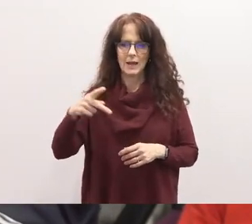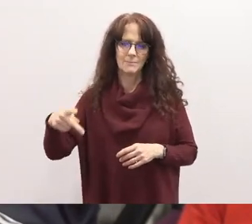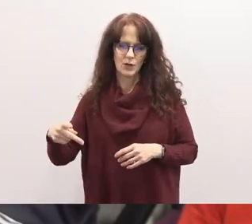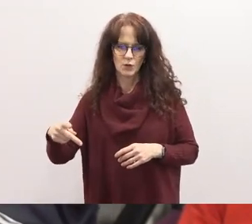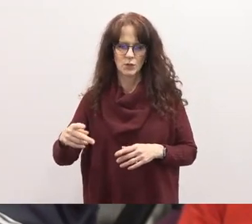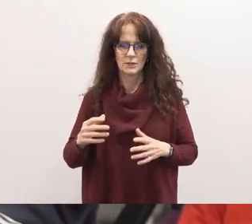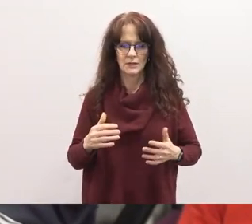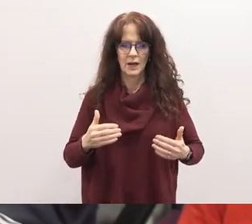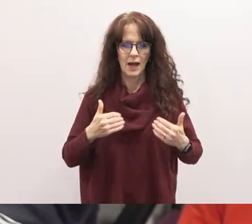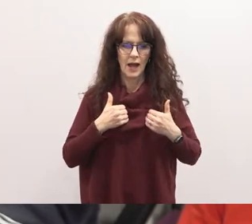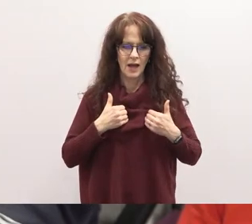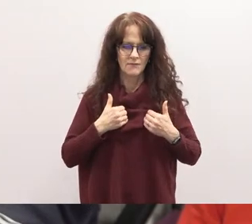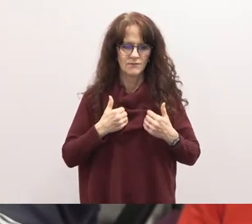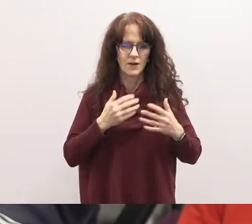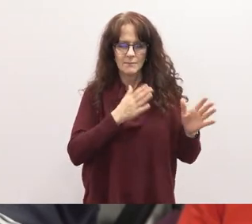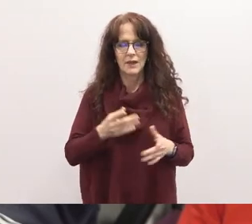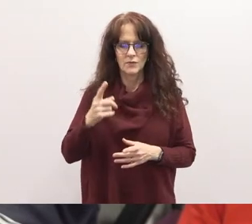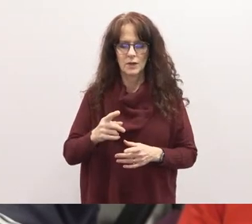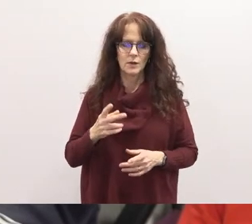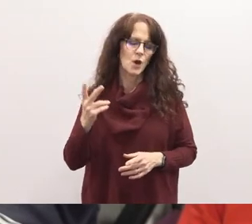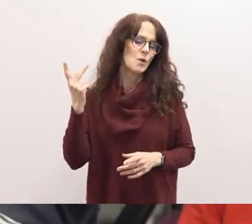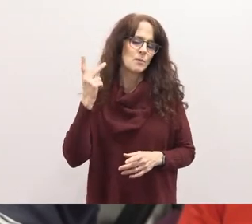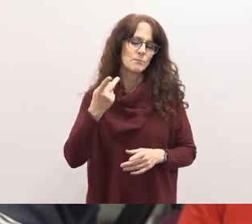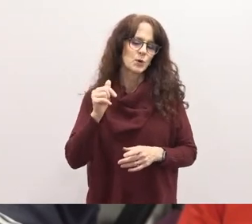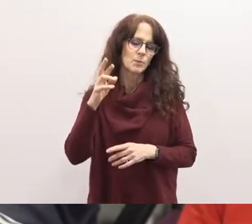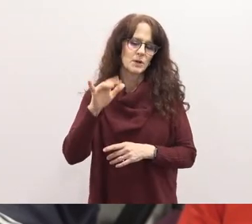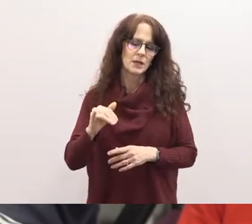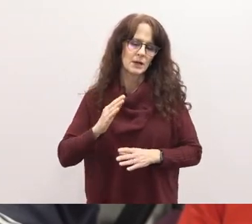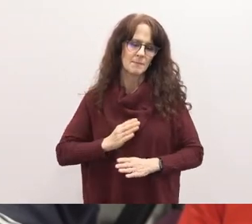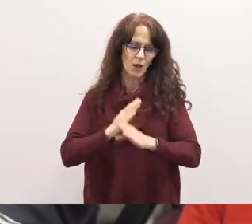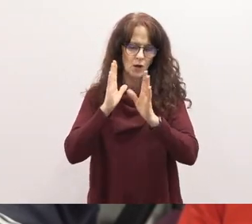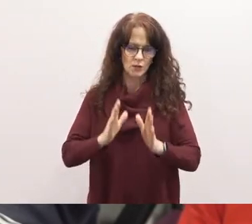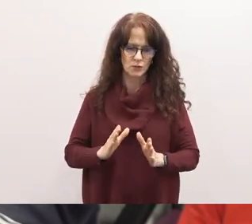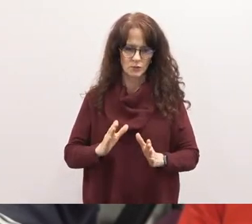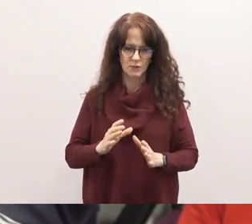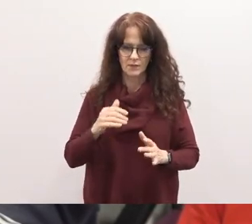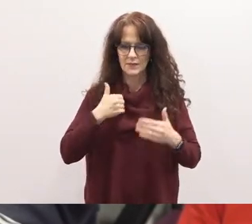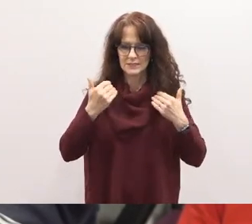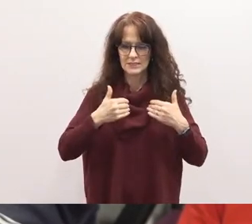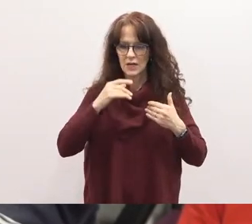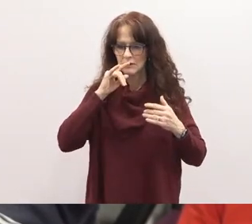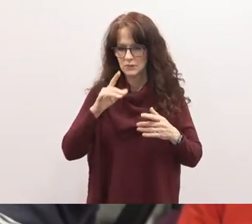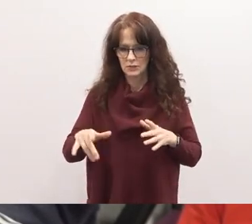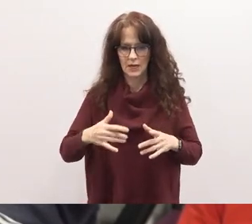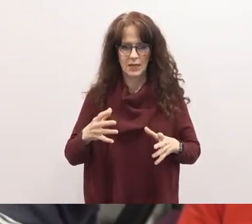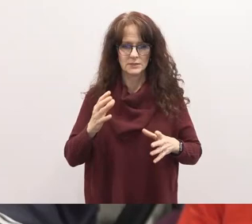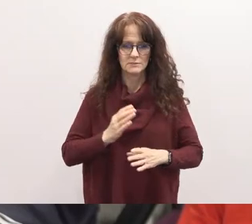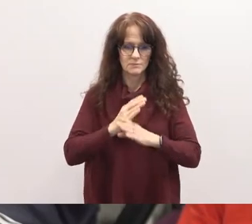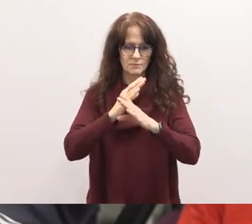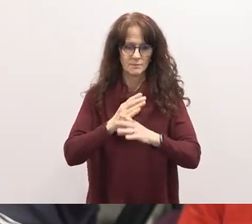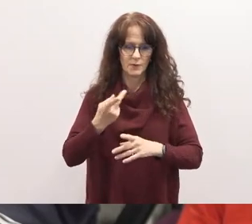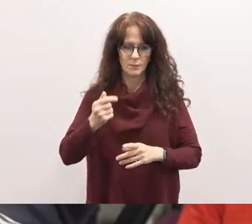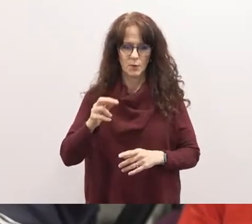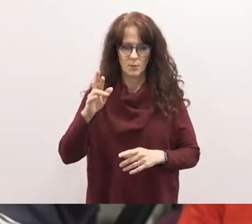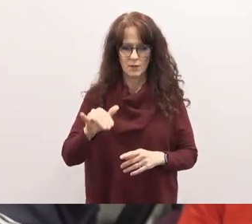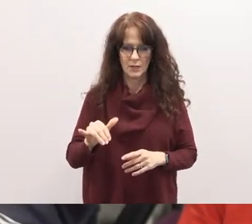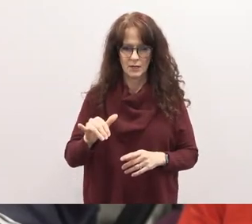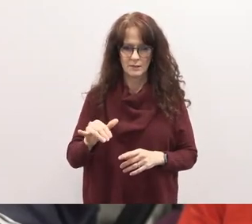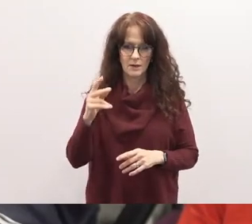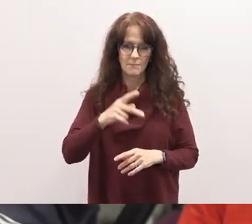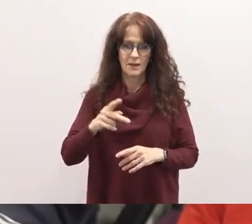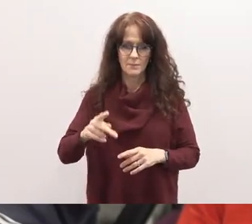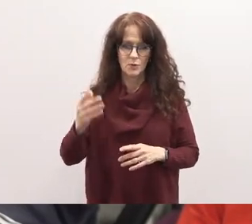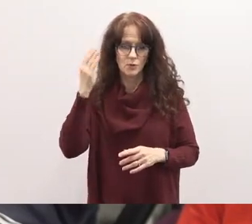called puberty blockers. Children as young as 8 years old can receive these drugs to stop puberty. Does Planned Parenthood know or